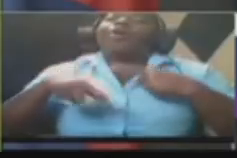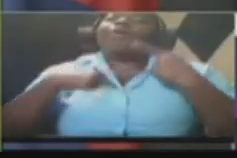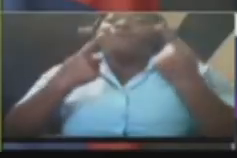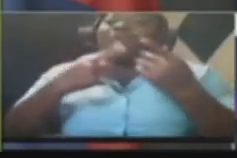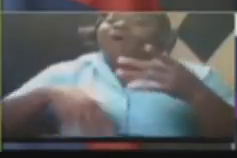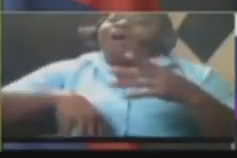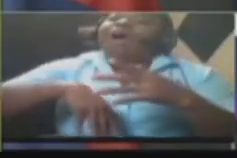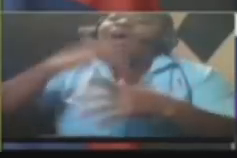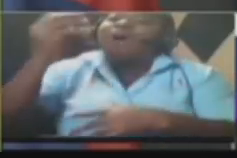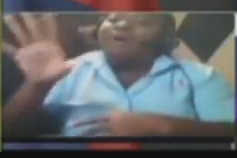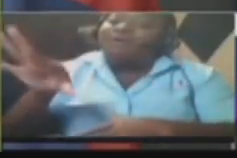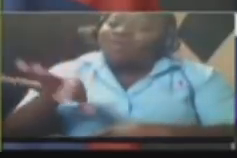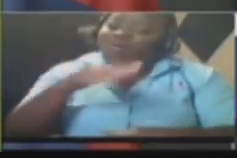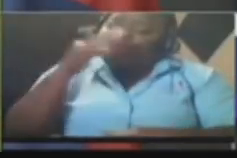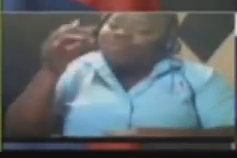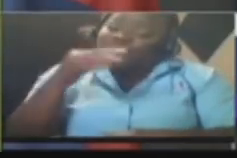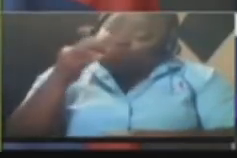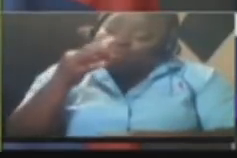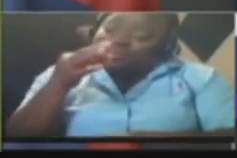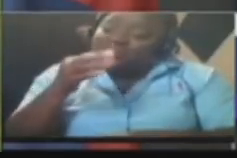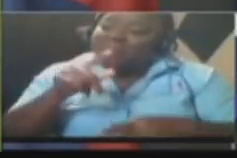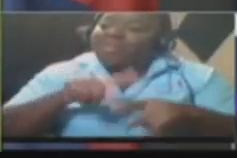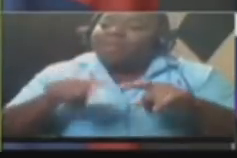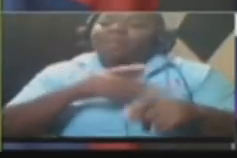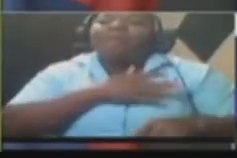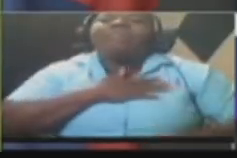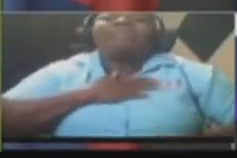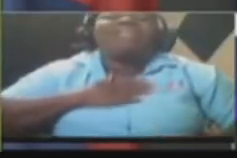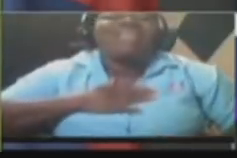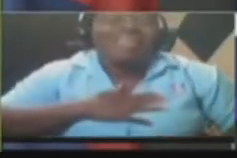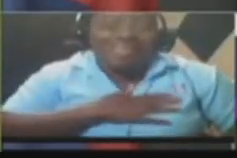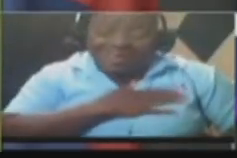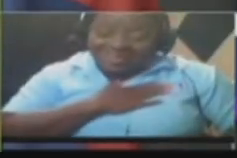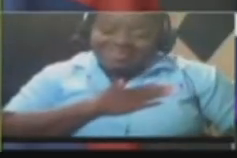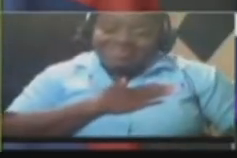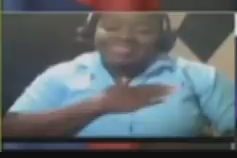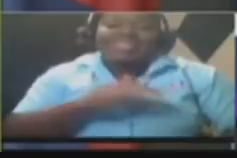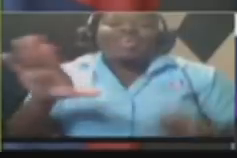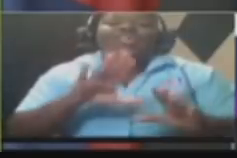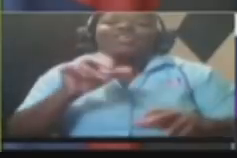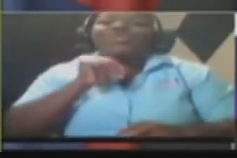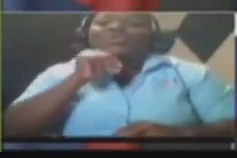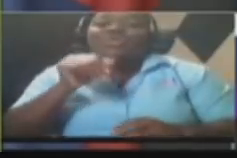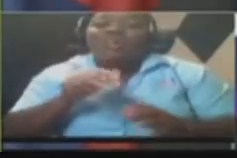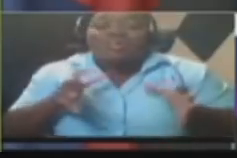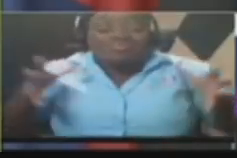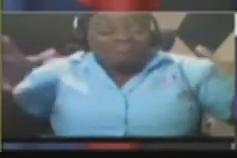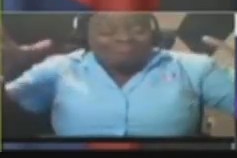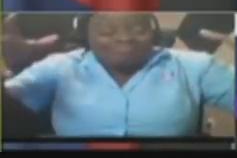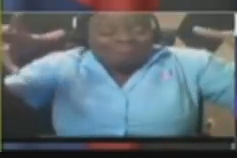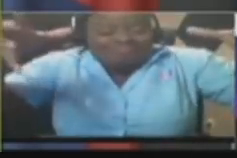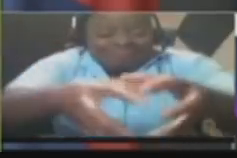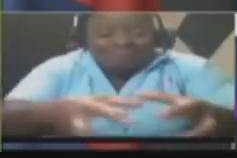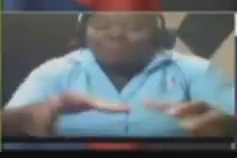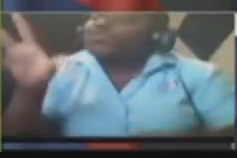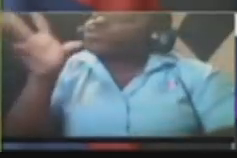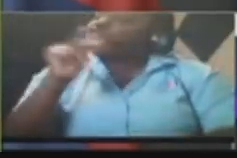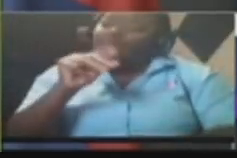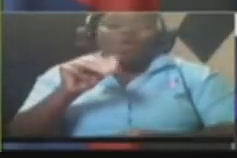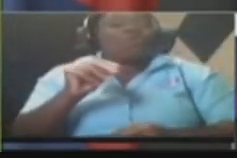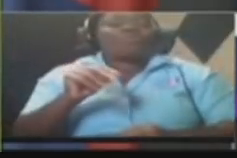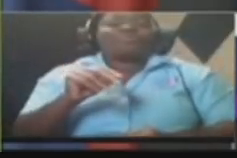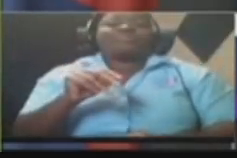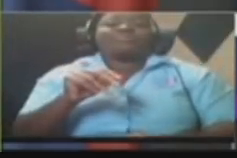your best restaurant food and so on. But please, as you do so, do not congregate. You may be in a